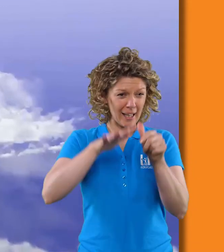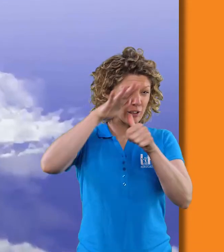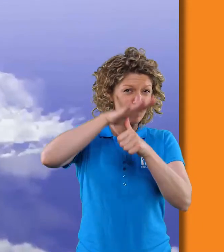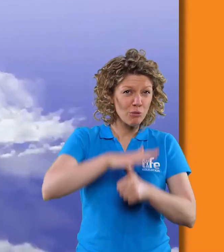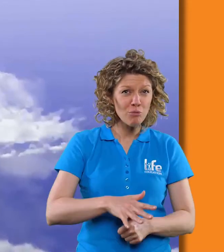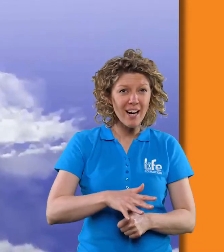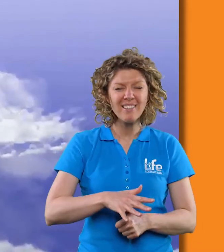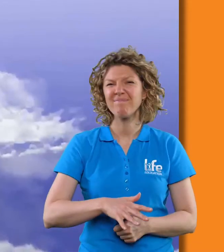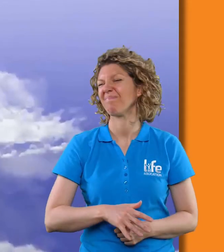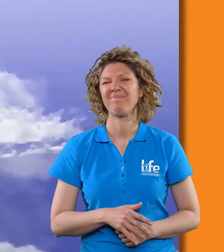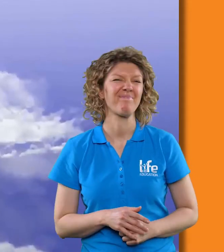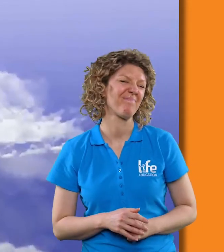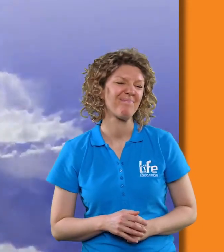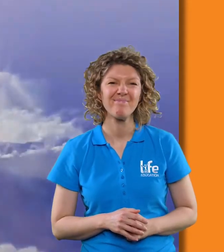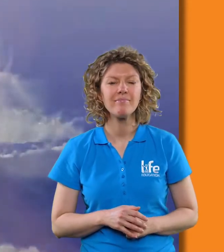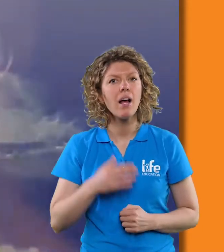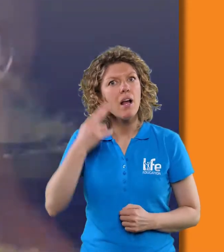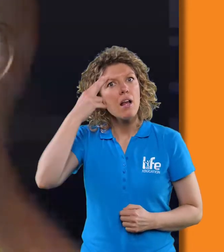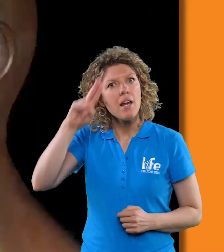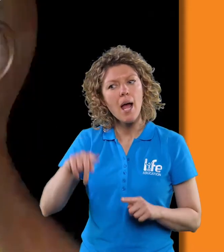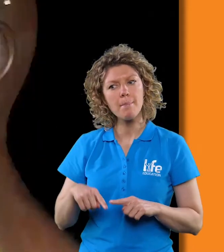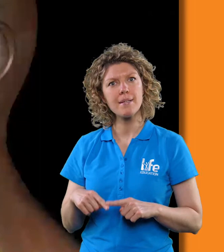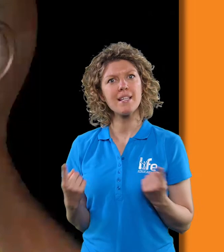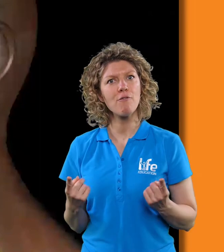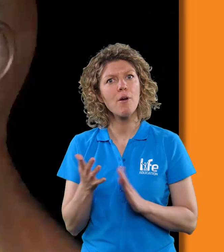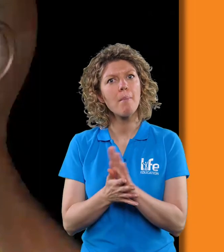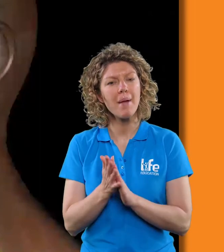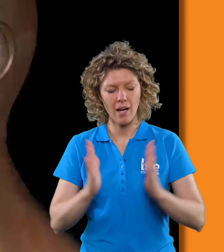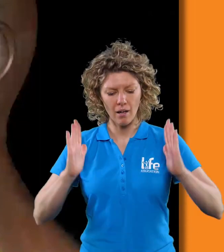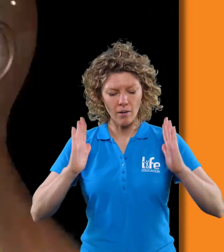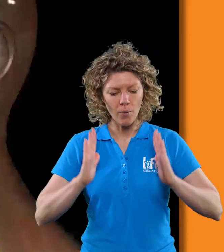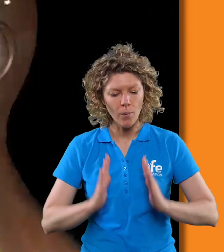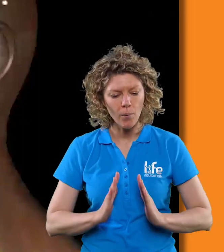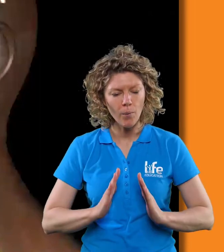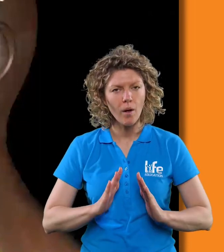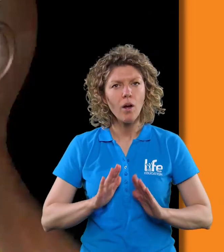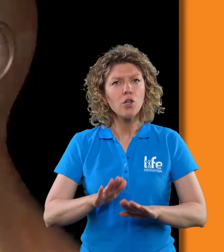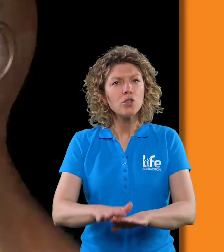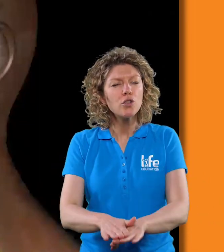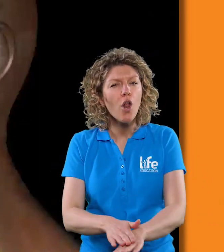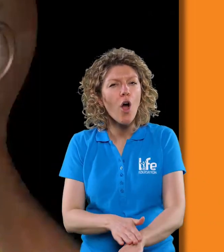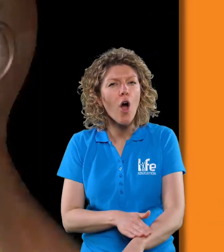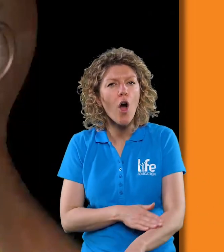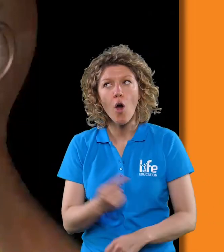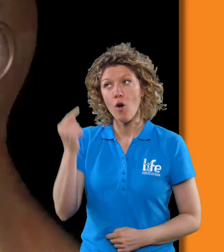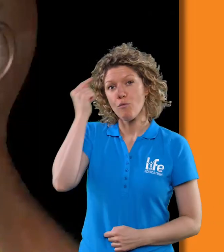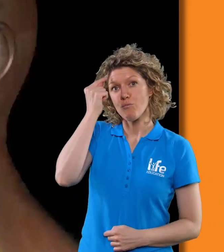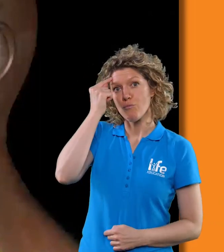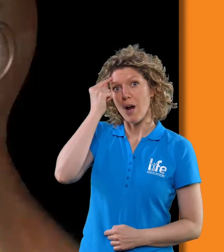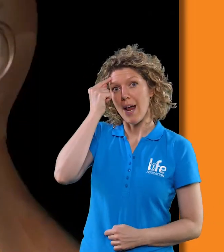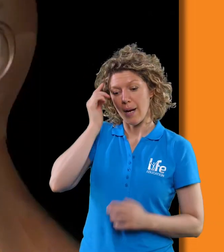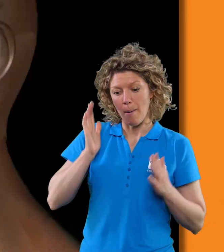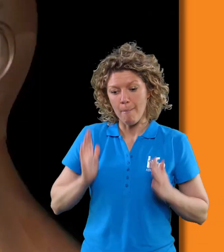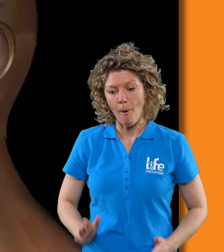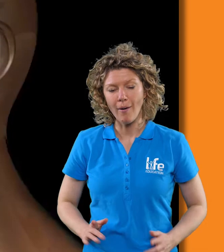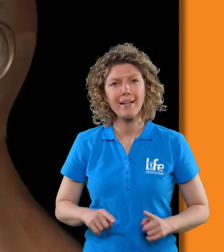They're given this name because they depress the activity of the brain, slowing down the messages between the brain and the body.